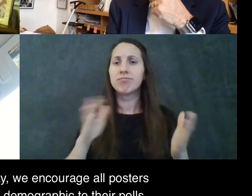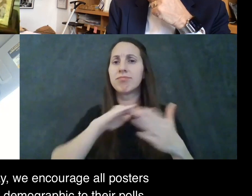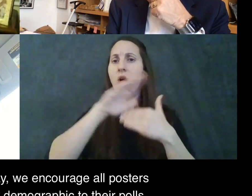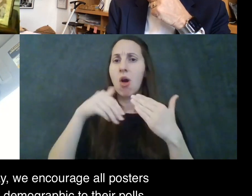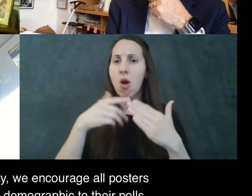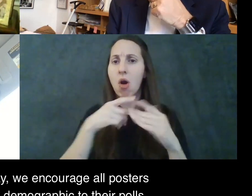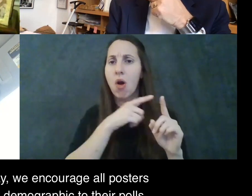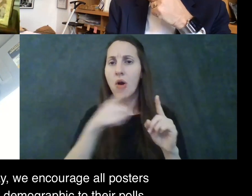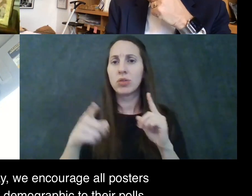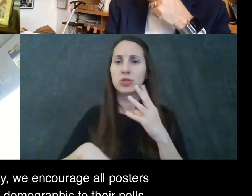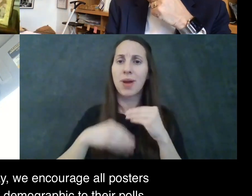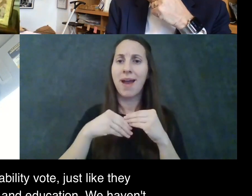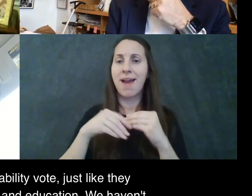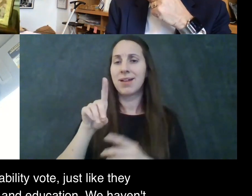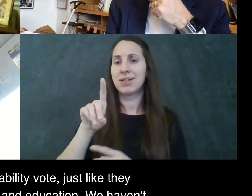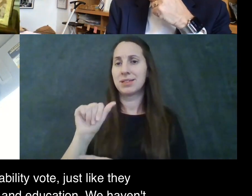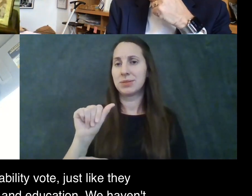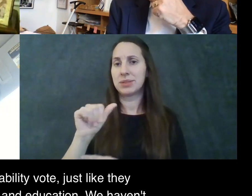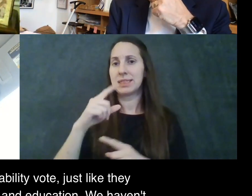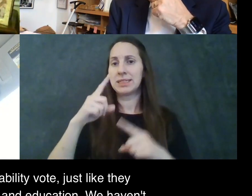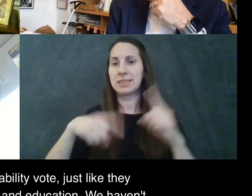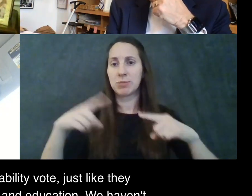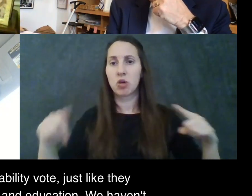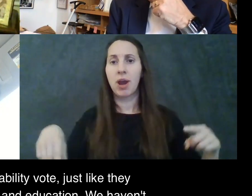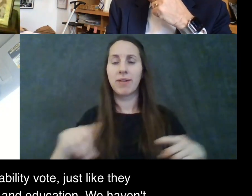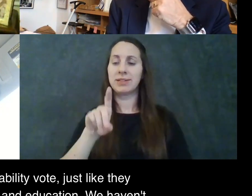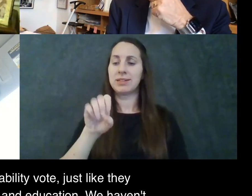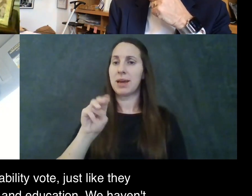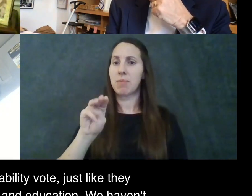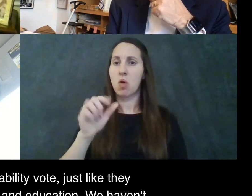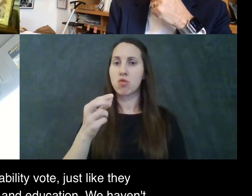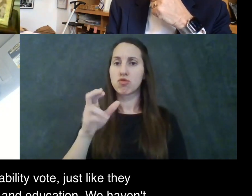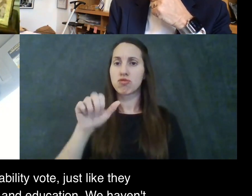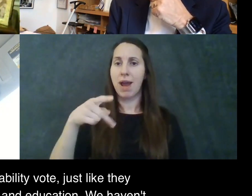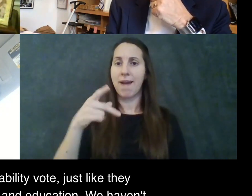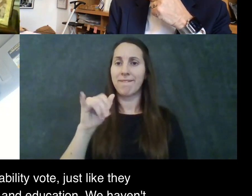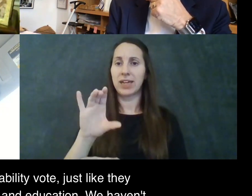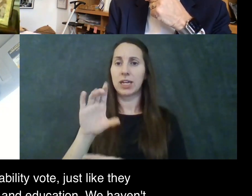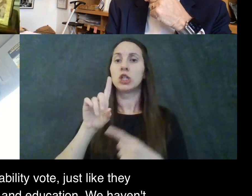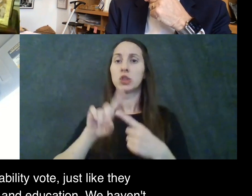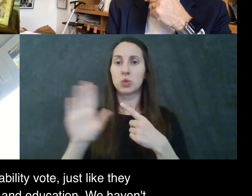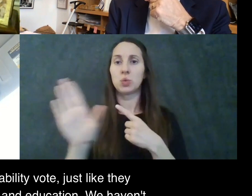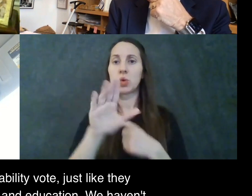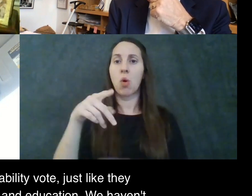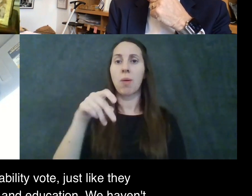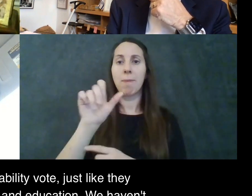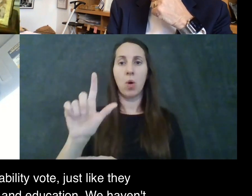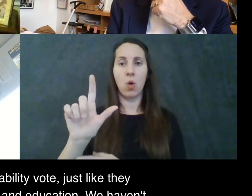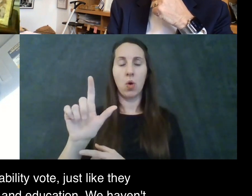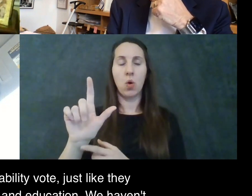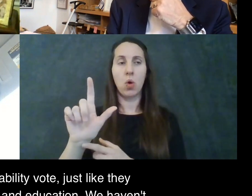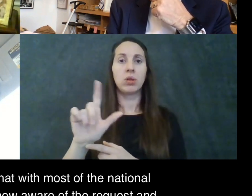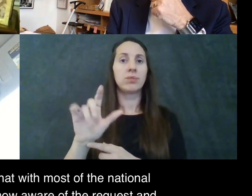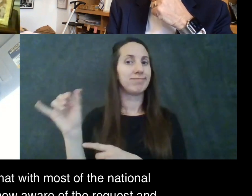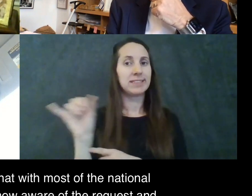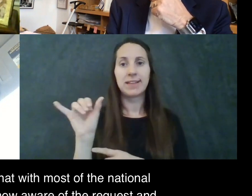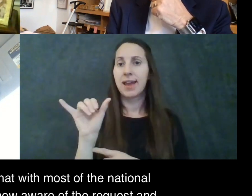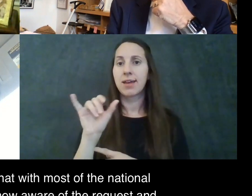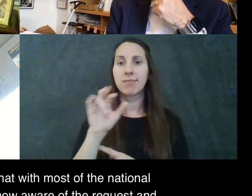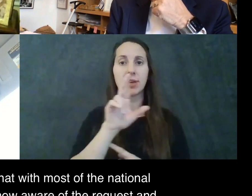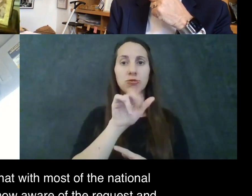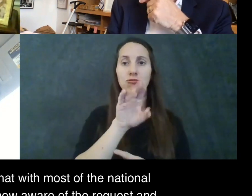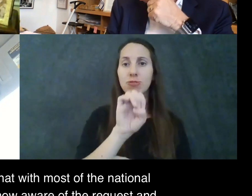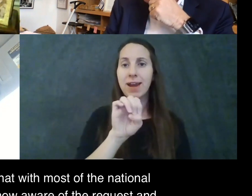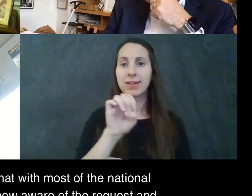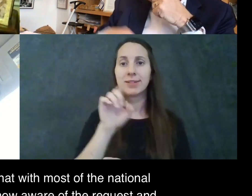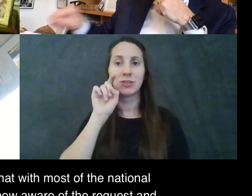disability demographic to their polls and track the disability vote just like they do by race, gender, and education. We haven't quite succeeded